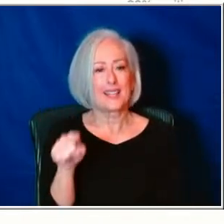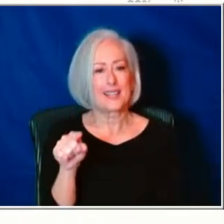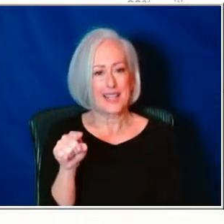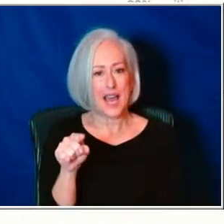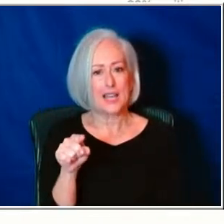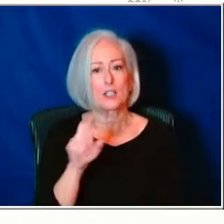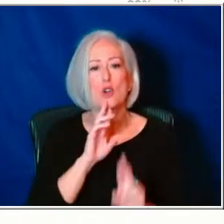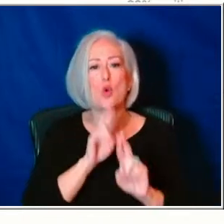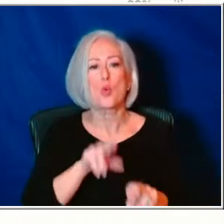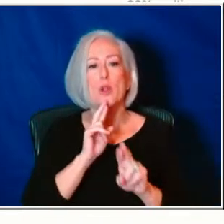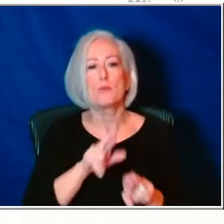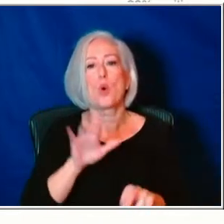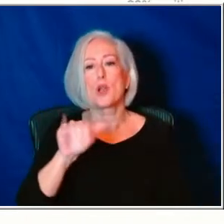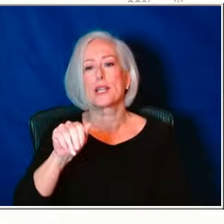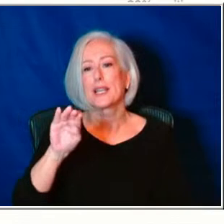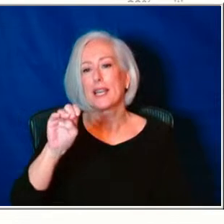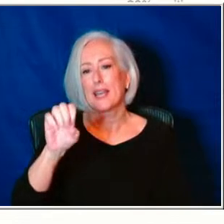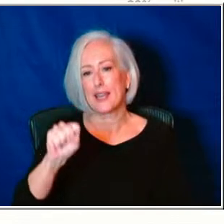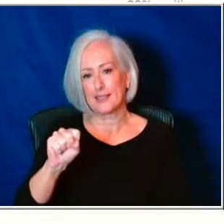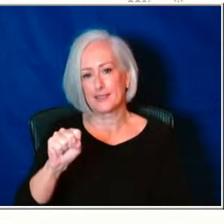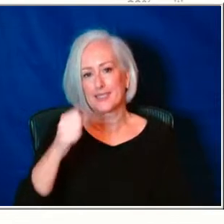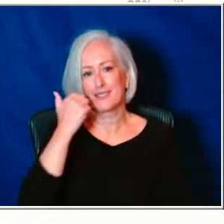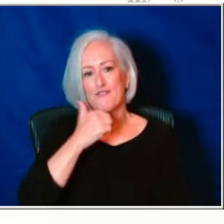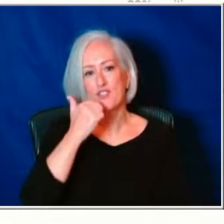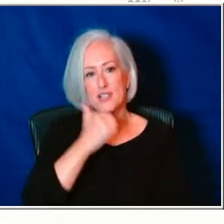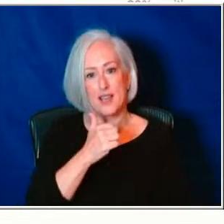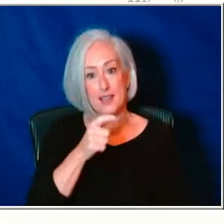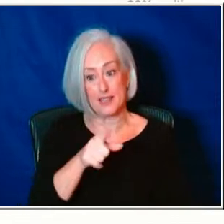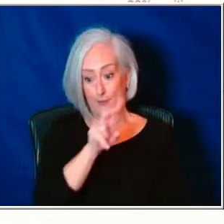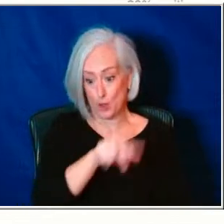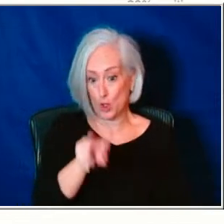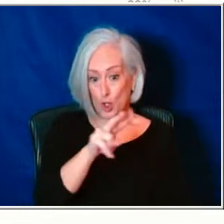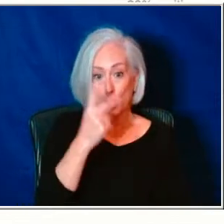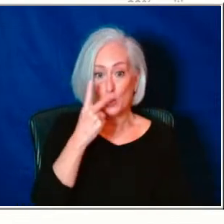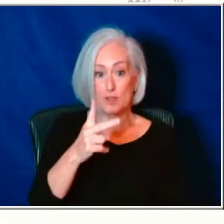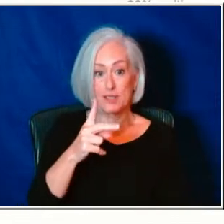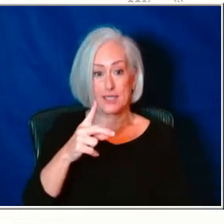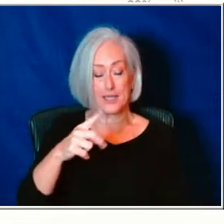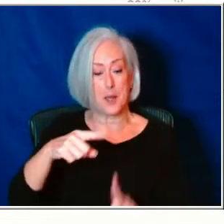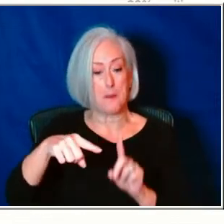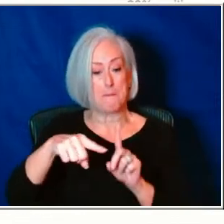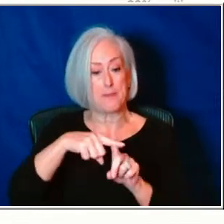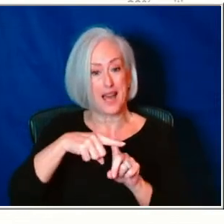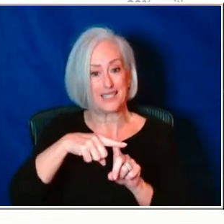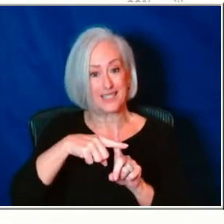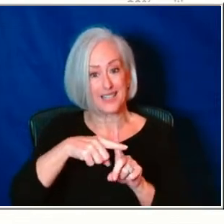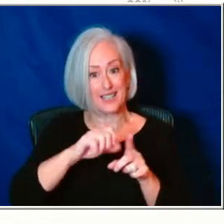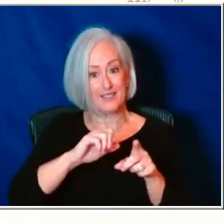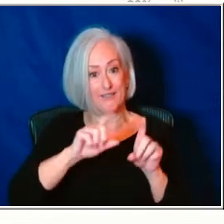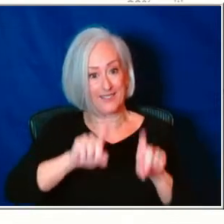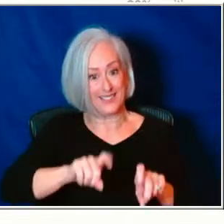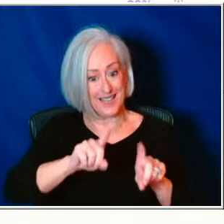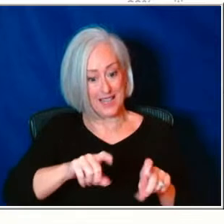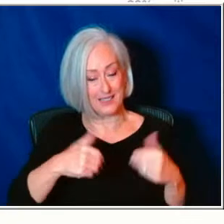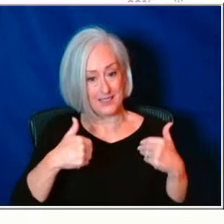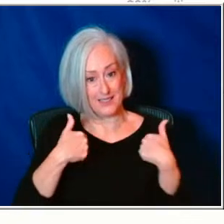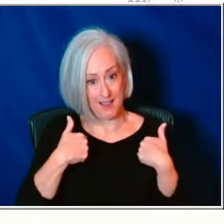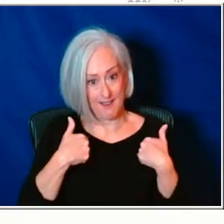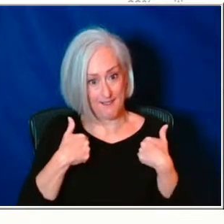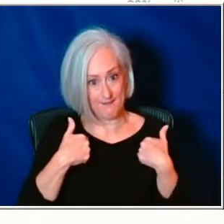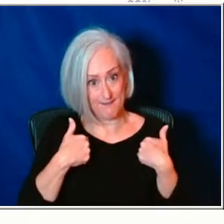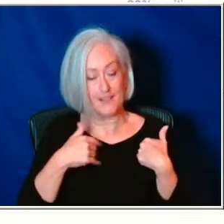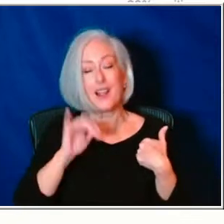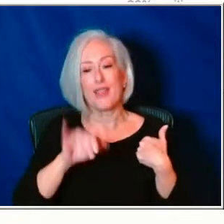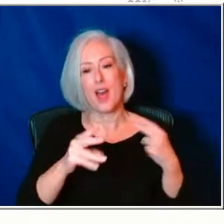reported cases by day. But then if you look at it, you can even see the test positivity rate is going up pretty rapidly for COVID.